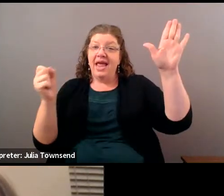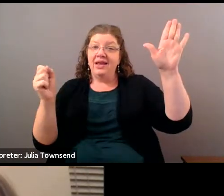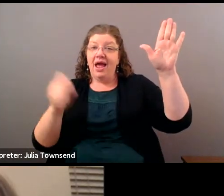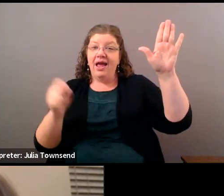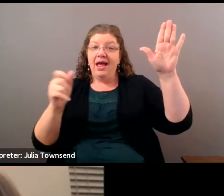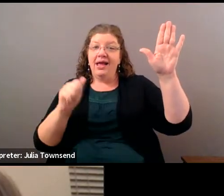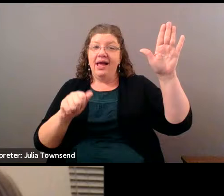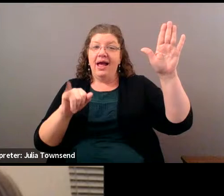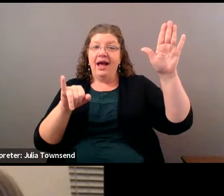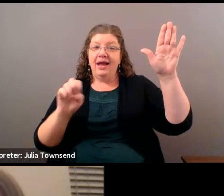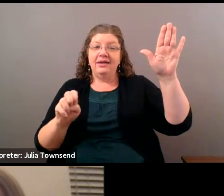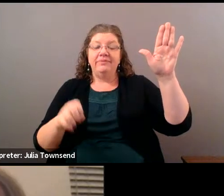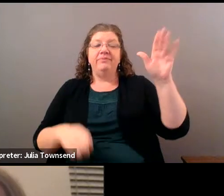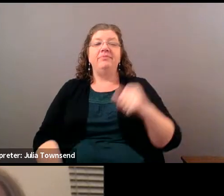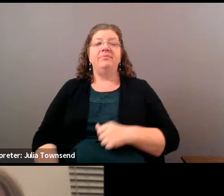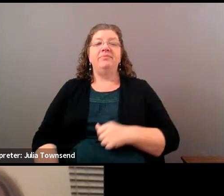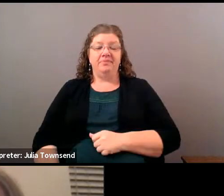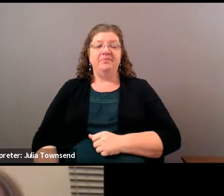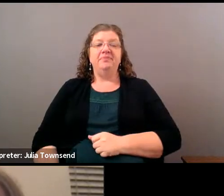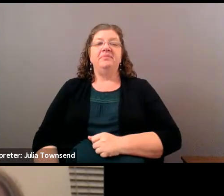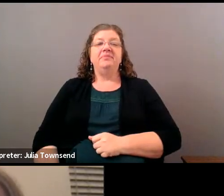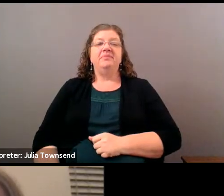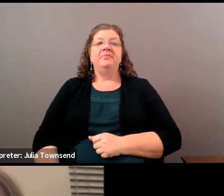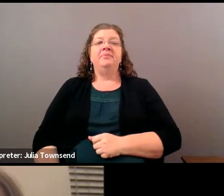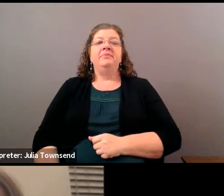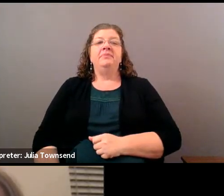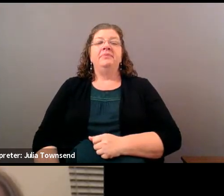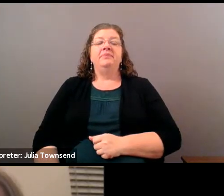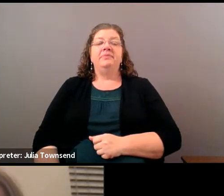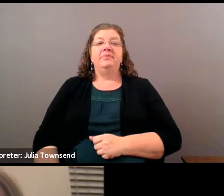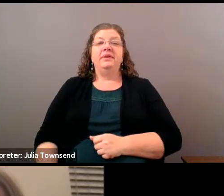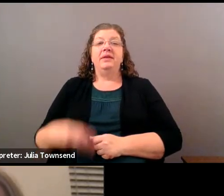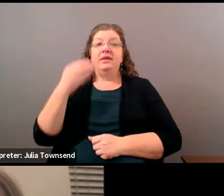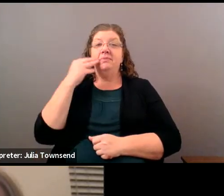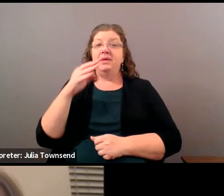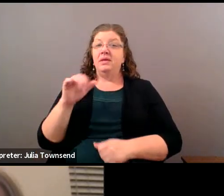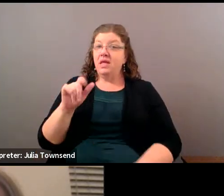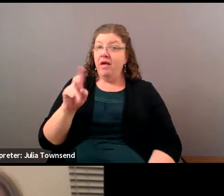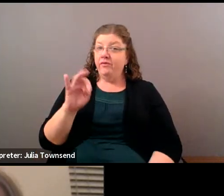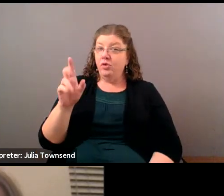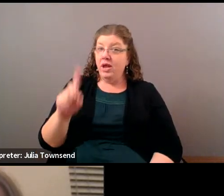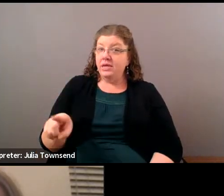saying aye. Aye. Aye. Ms. Alvarez?